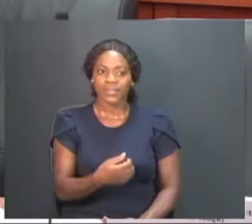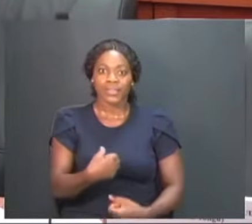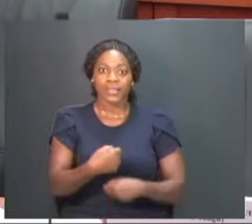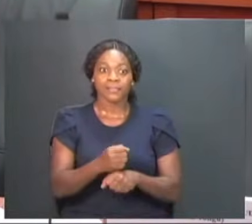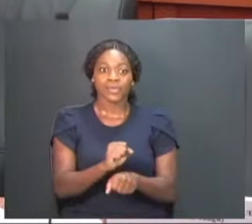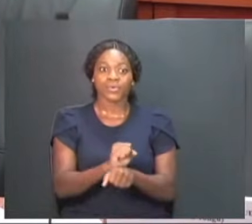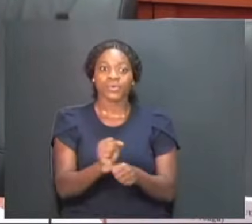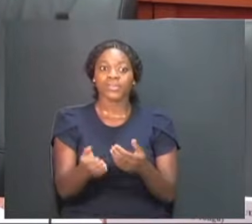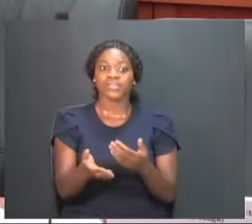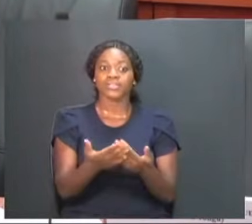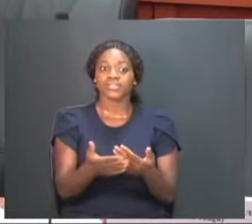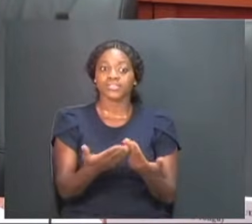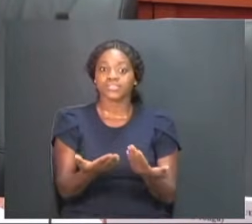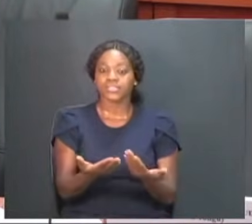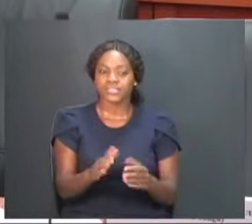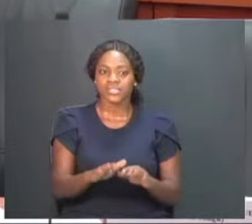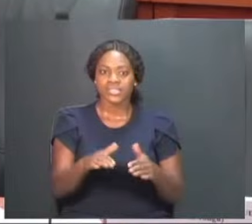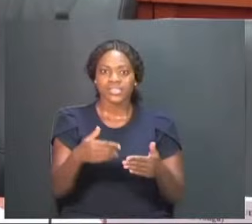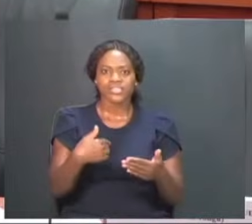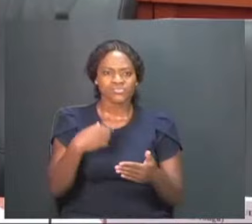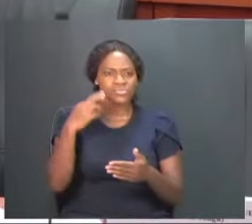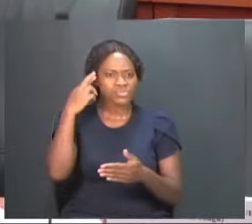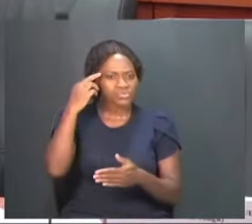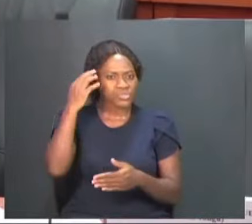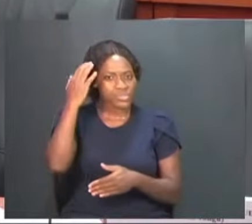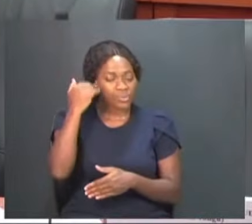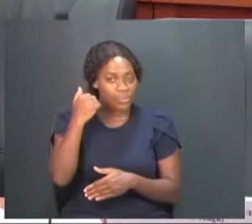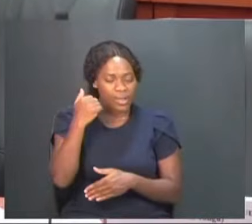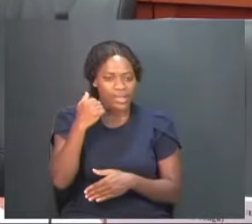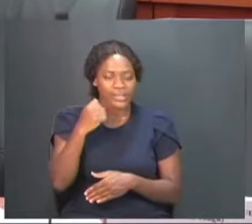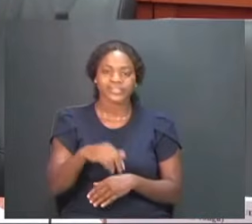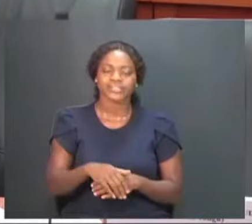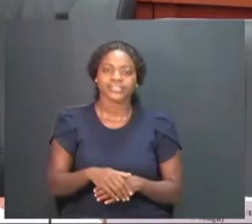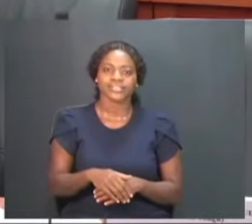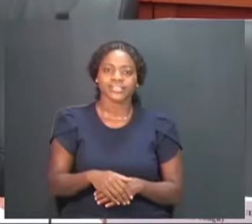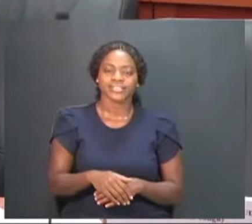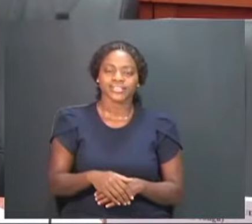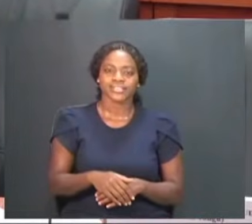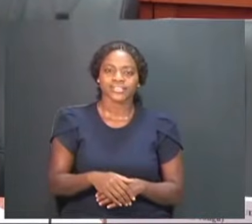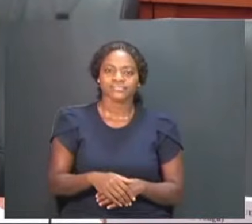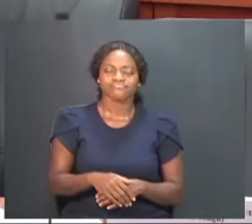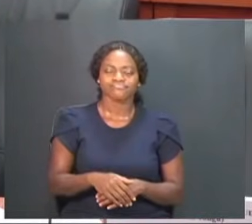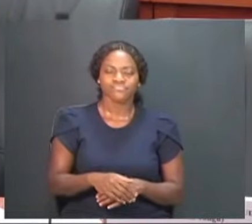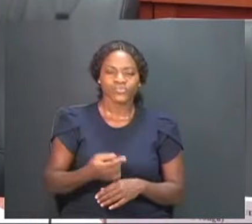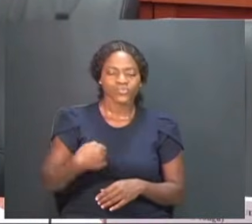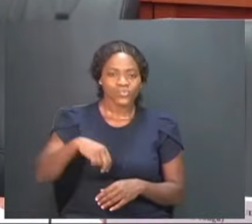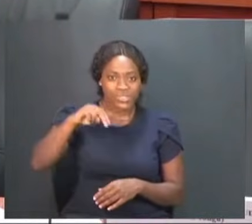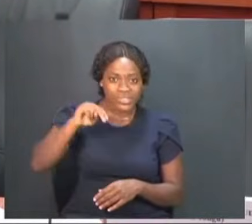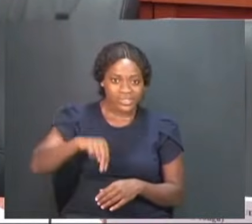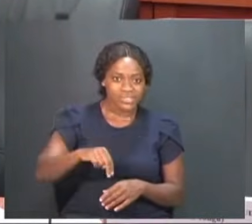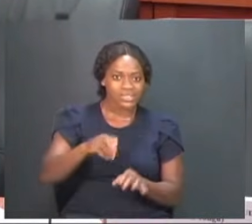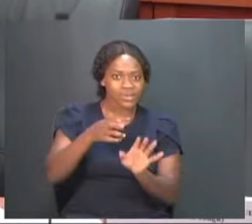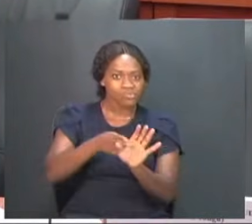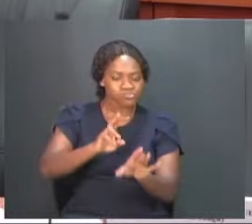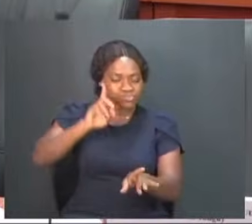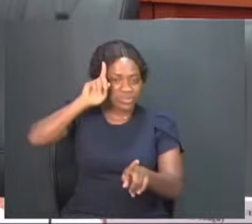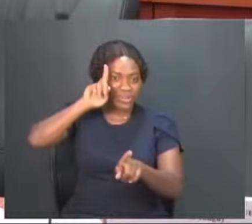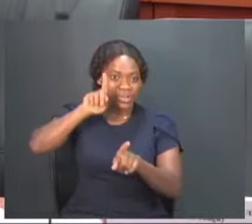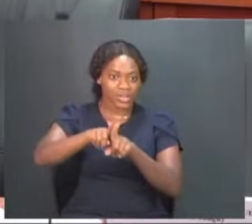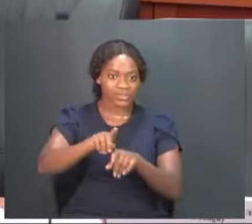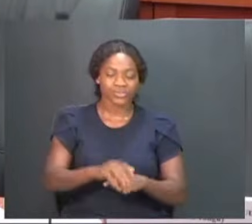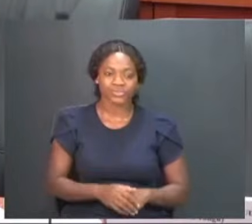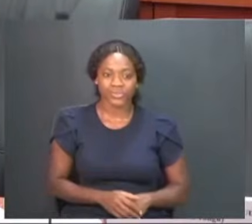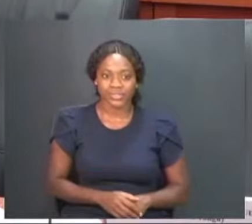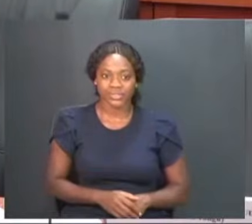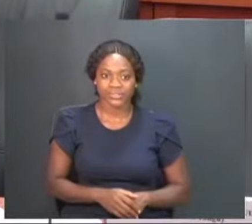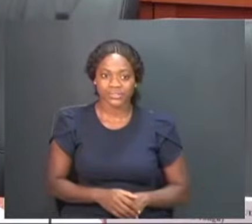easy. They have given reasons why there's a need for us to withdraw this agreement. He's saying that